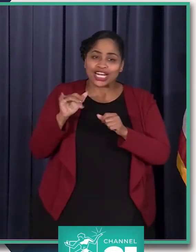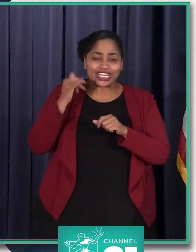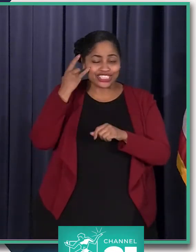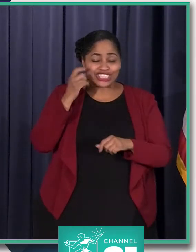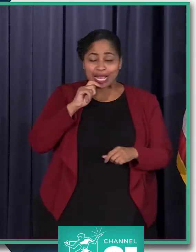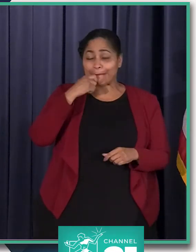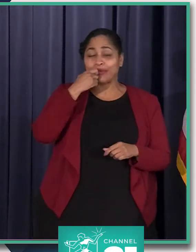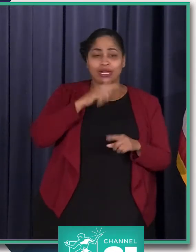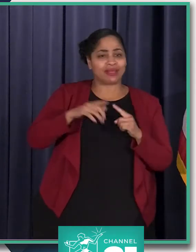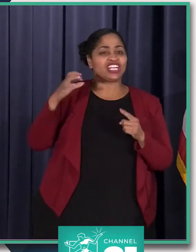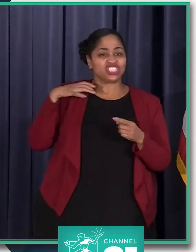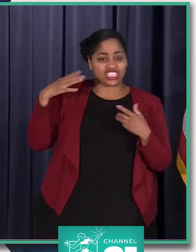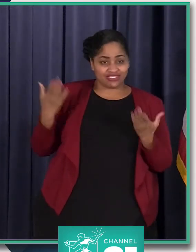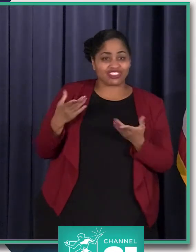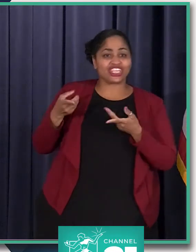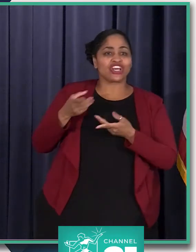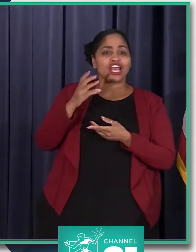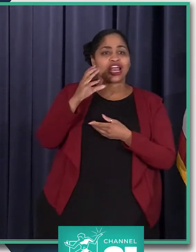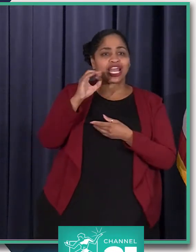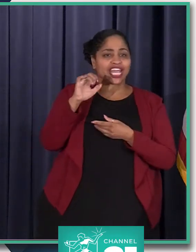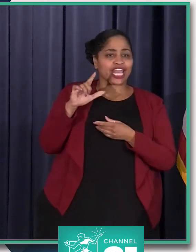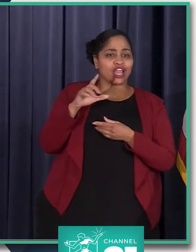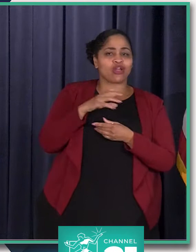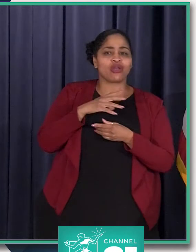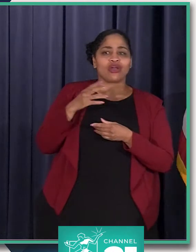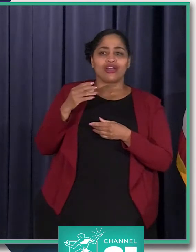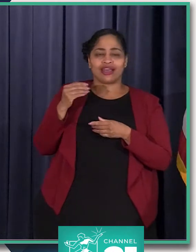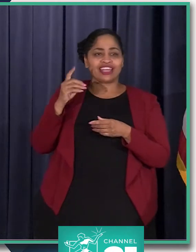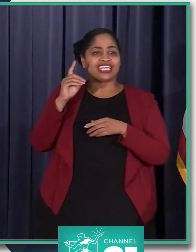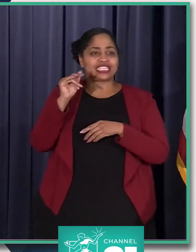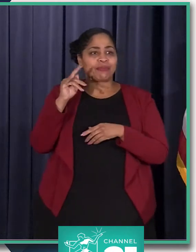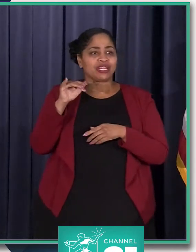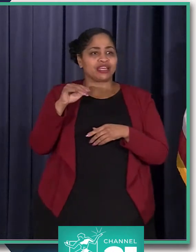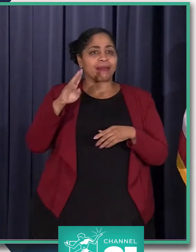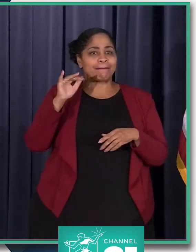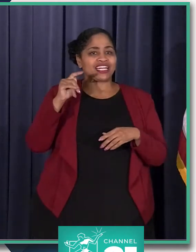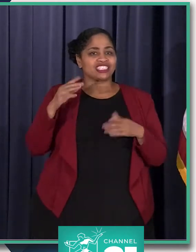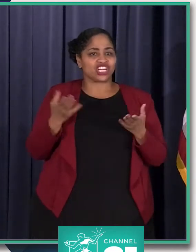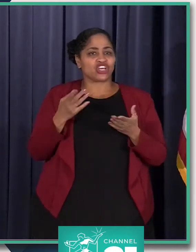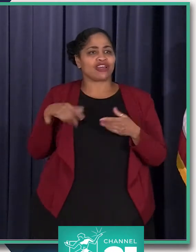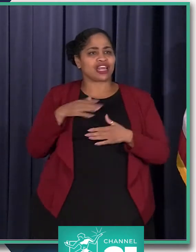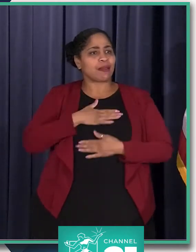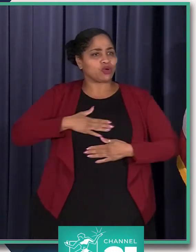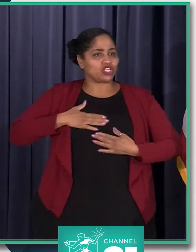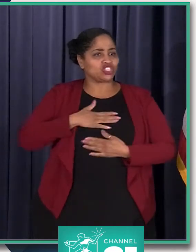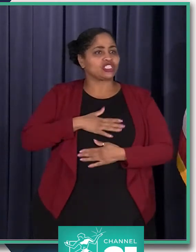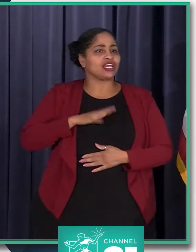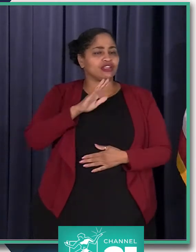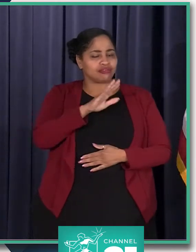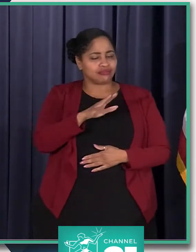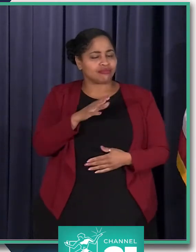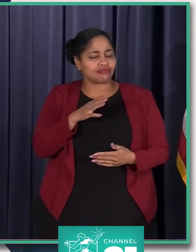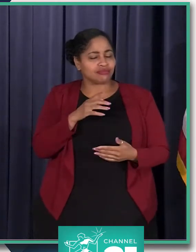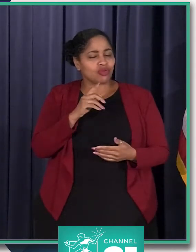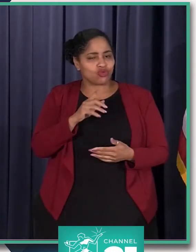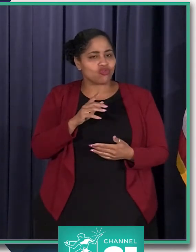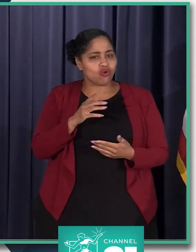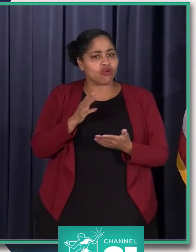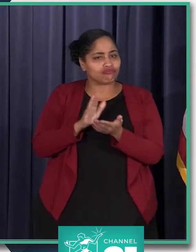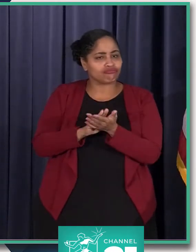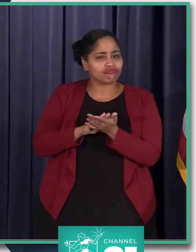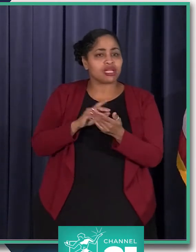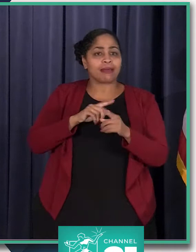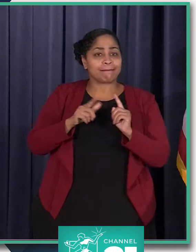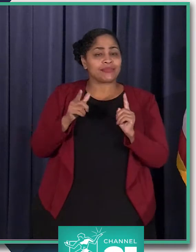and Carol, he and Deputy Chief Bettison are here, and appreciate the sentiment. But you know